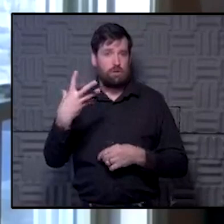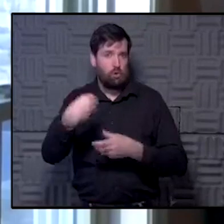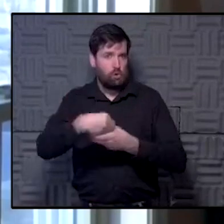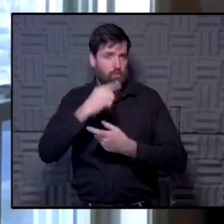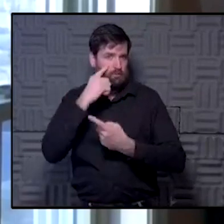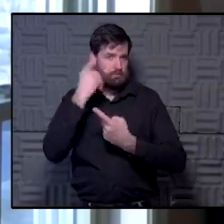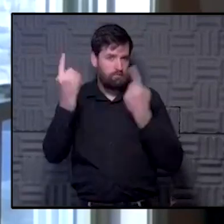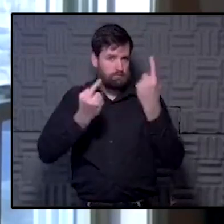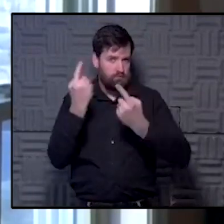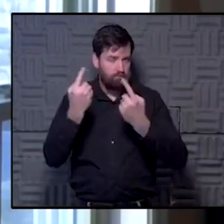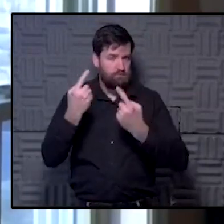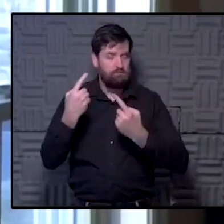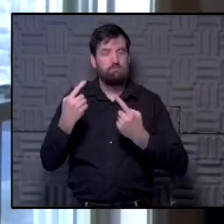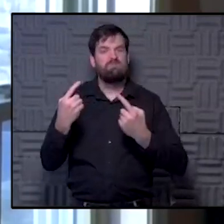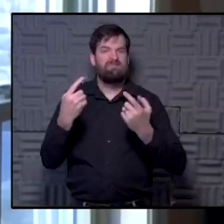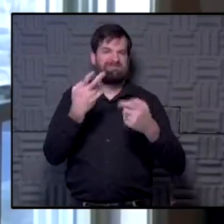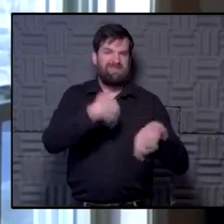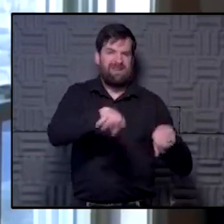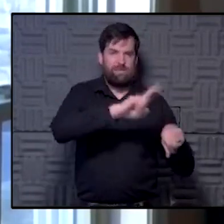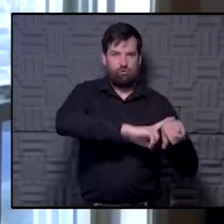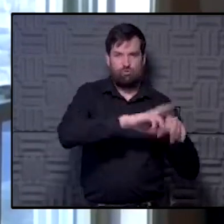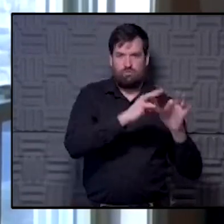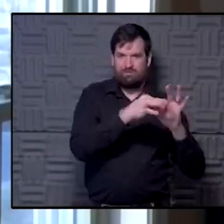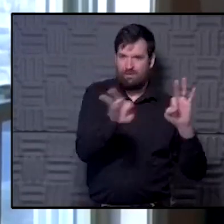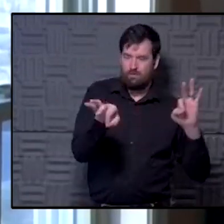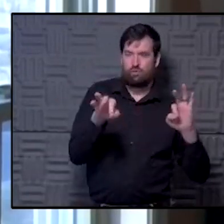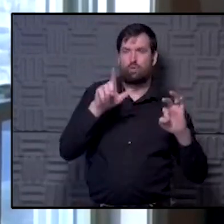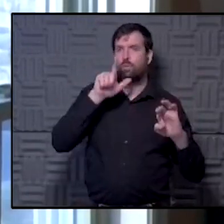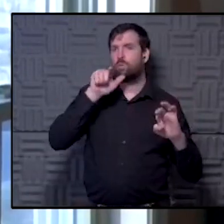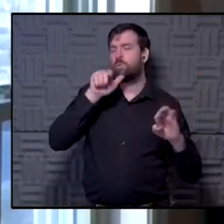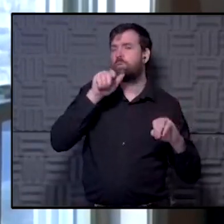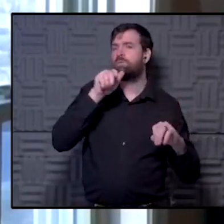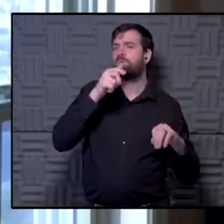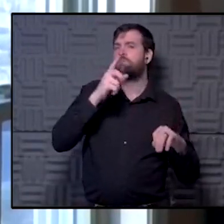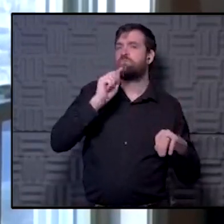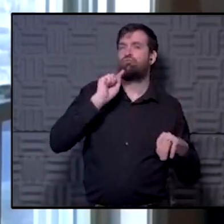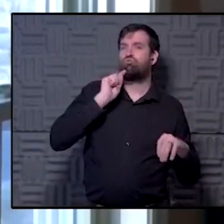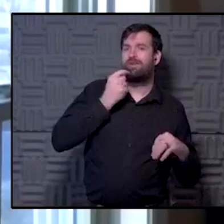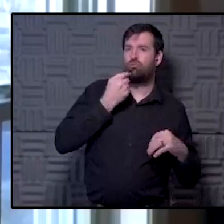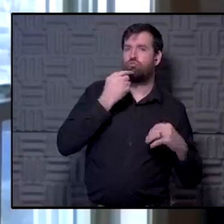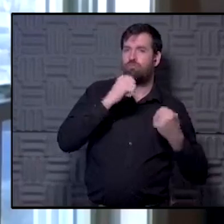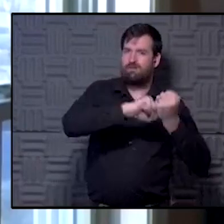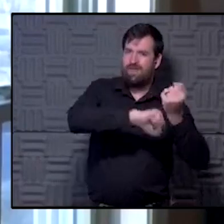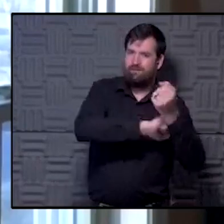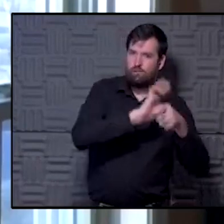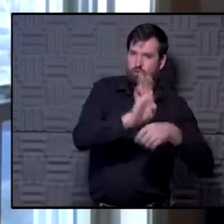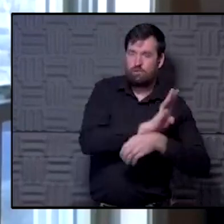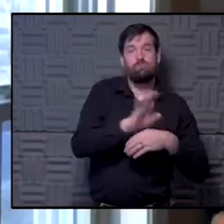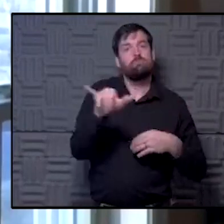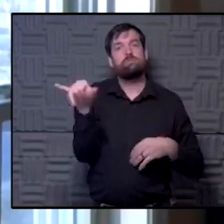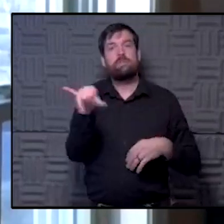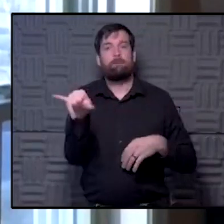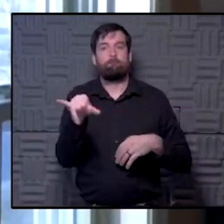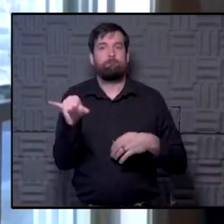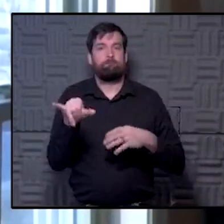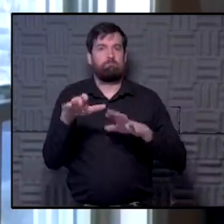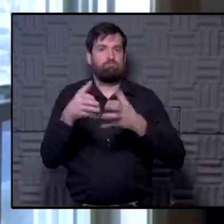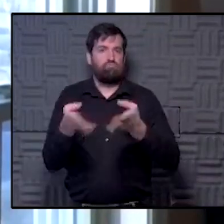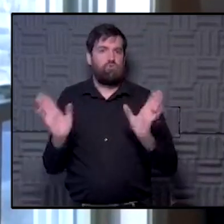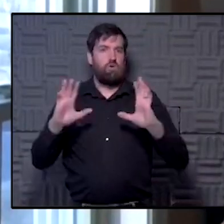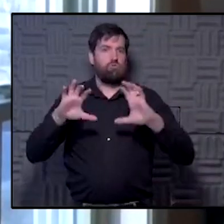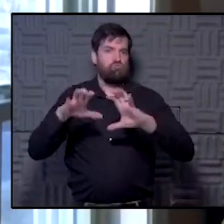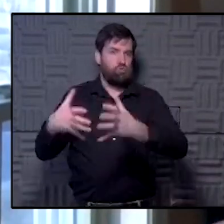a national definition of who a critical infrastructure is, much like how we have broad groups